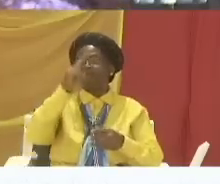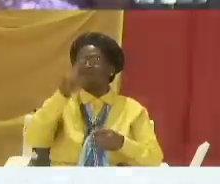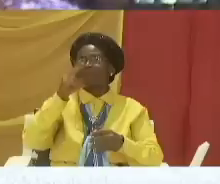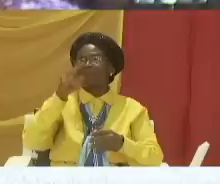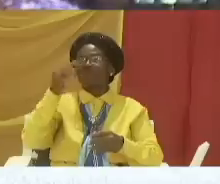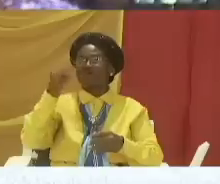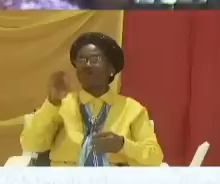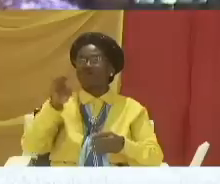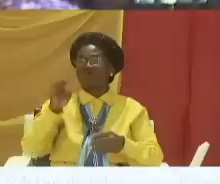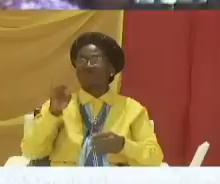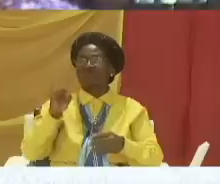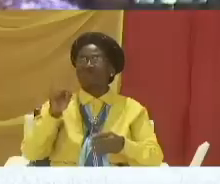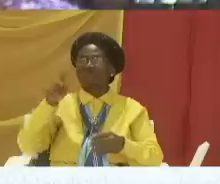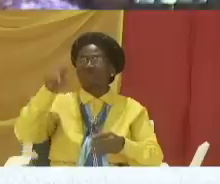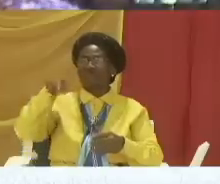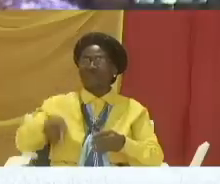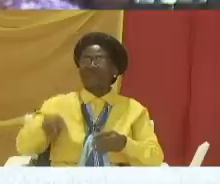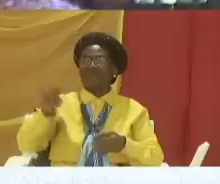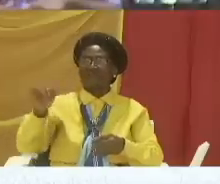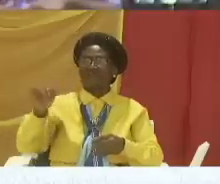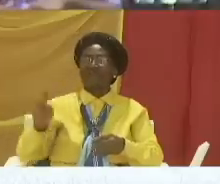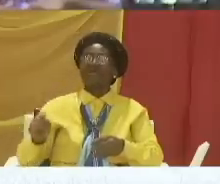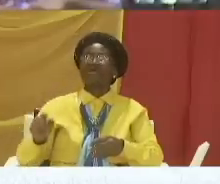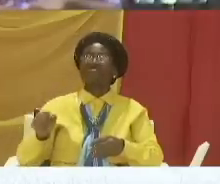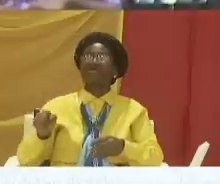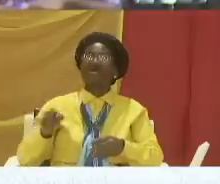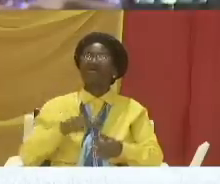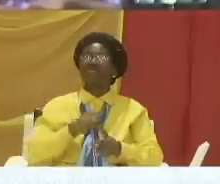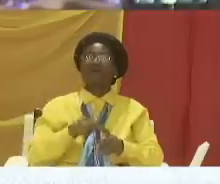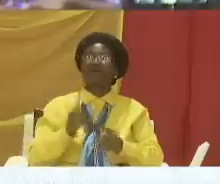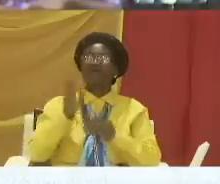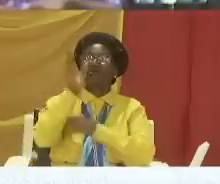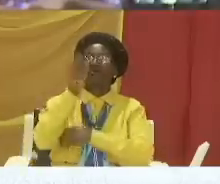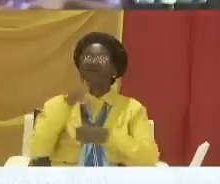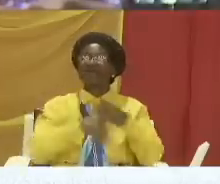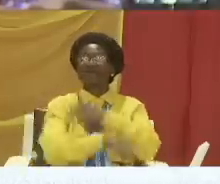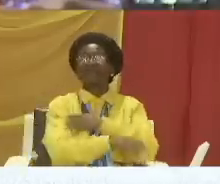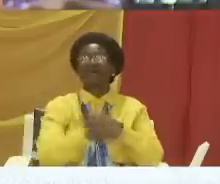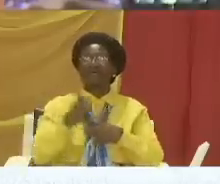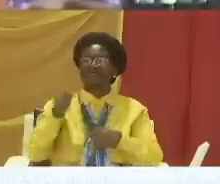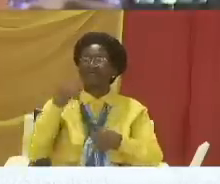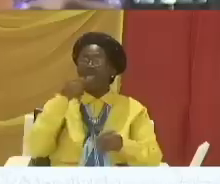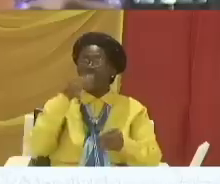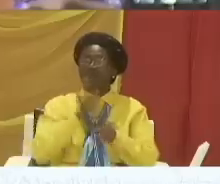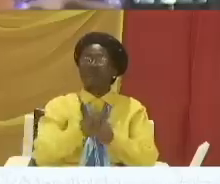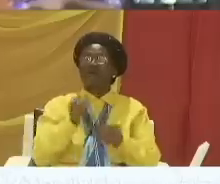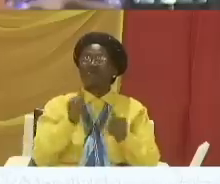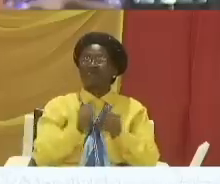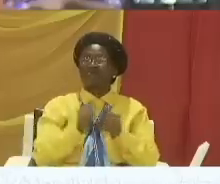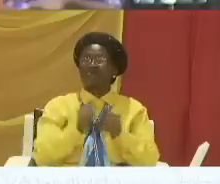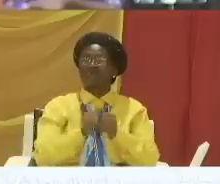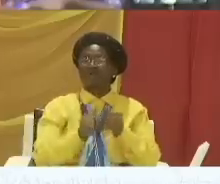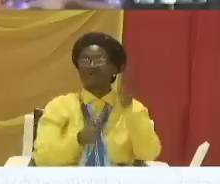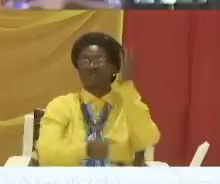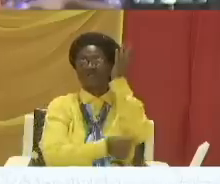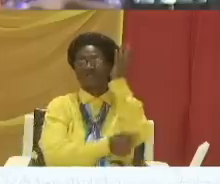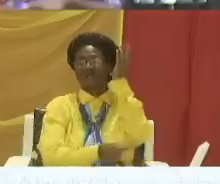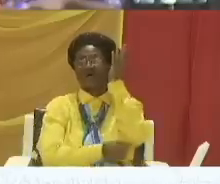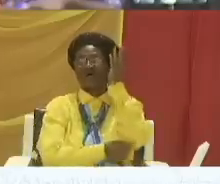When God entered into that covenant with Abraham, he was close to 100 years old.